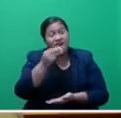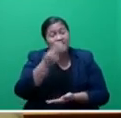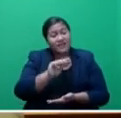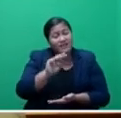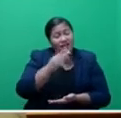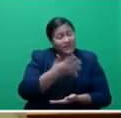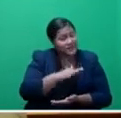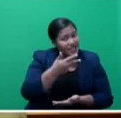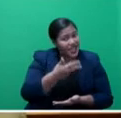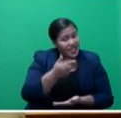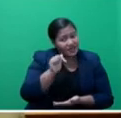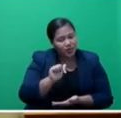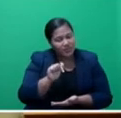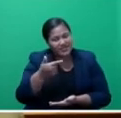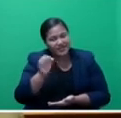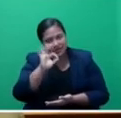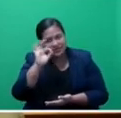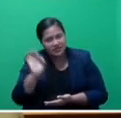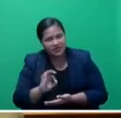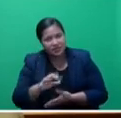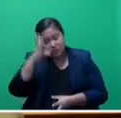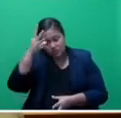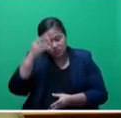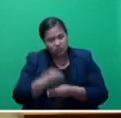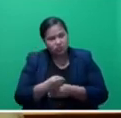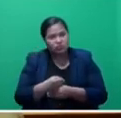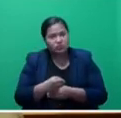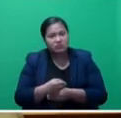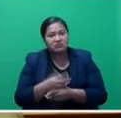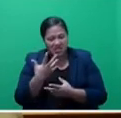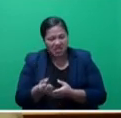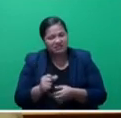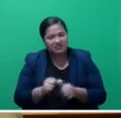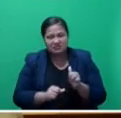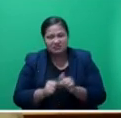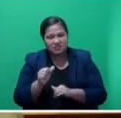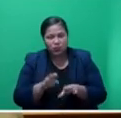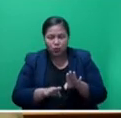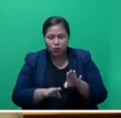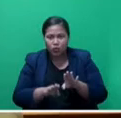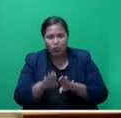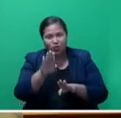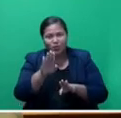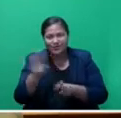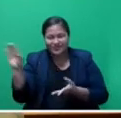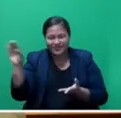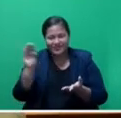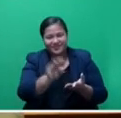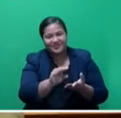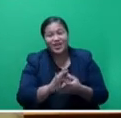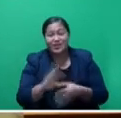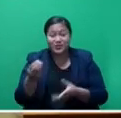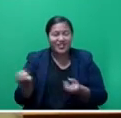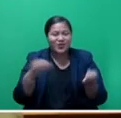October last year. Overall, remittances have performed well above expectations and contributed